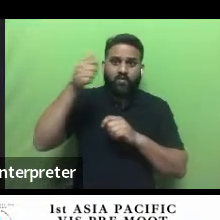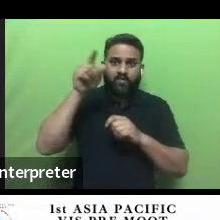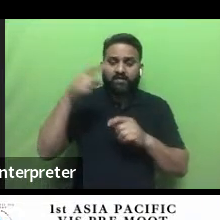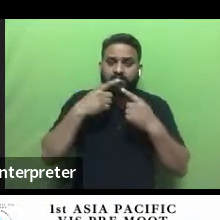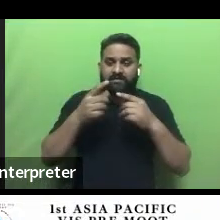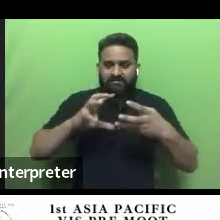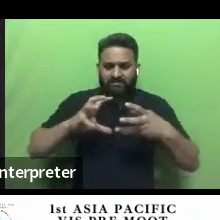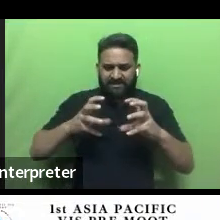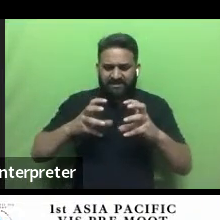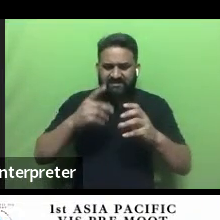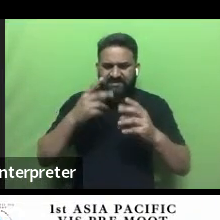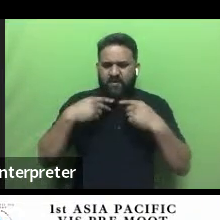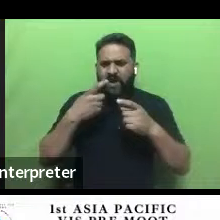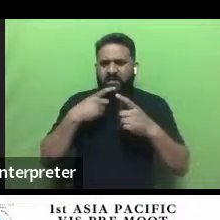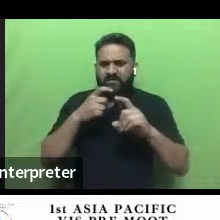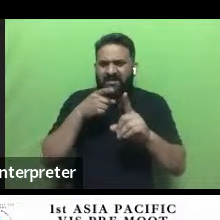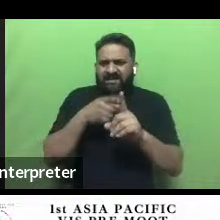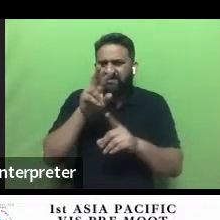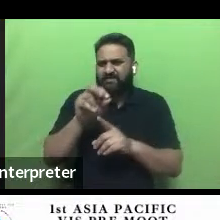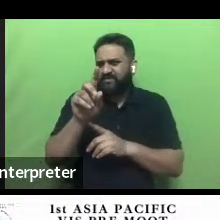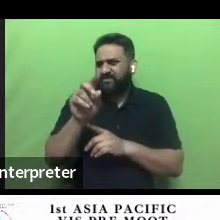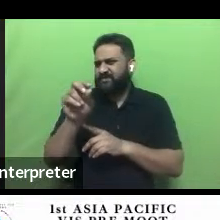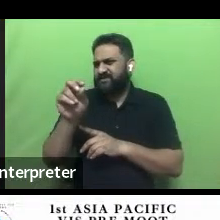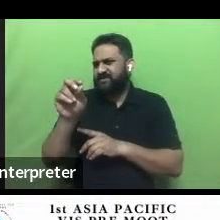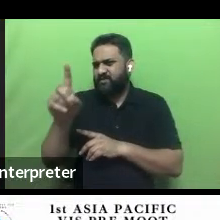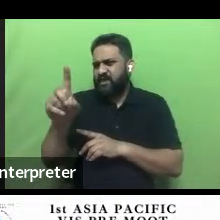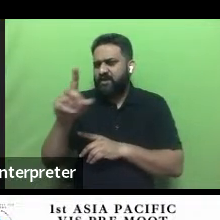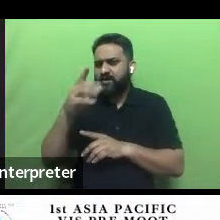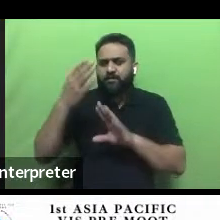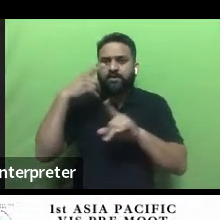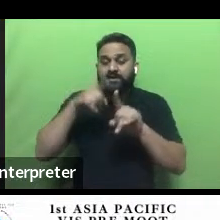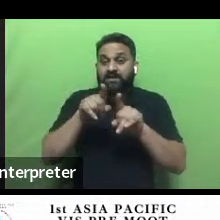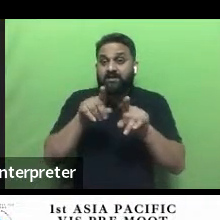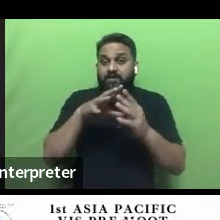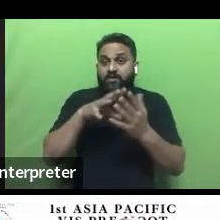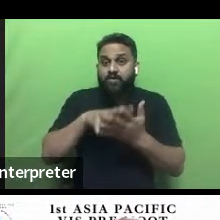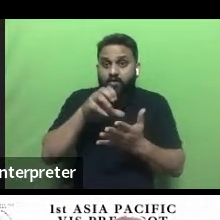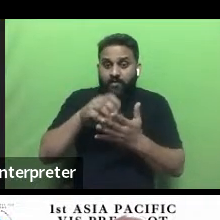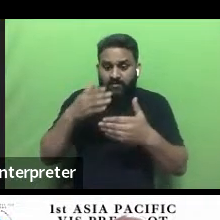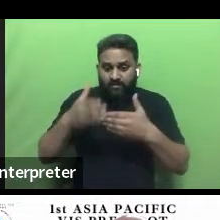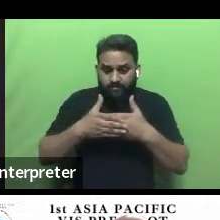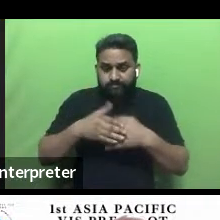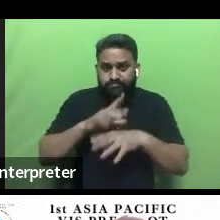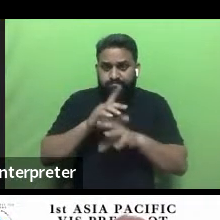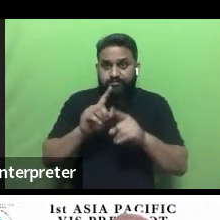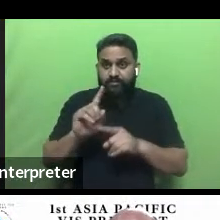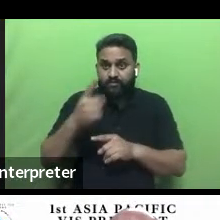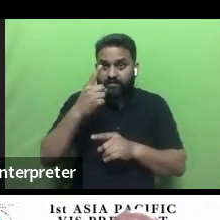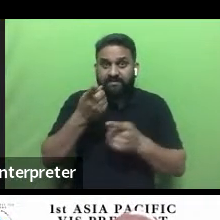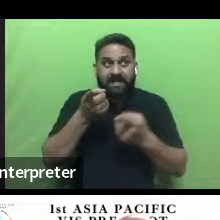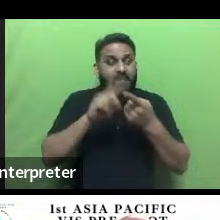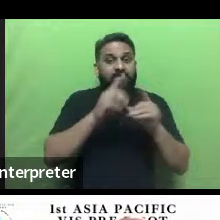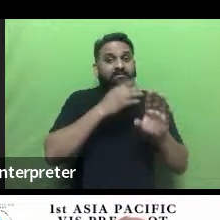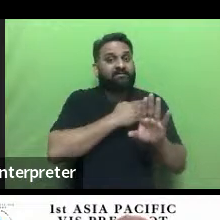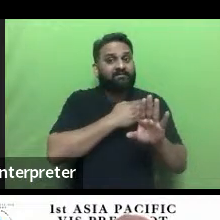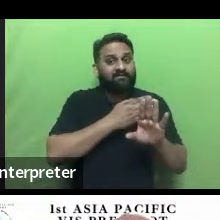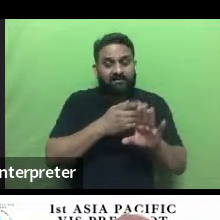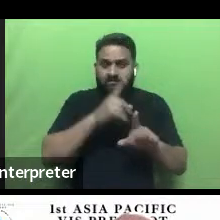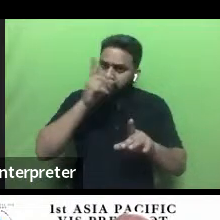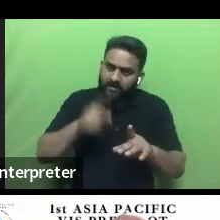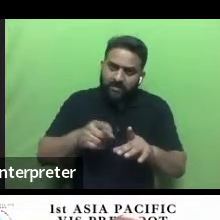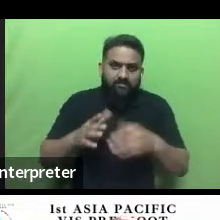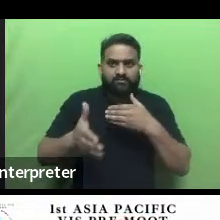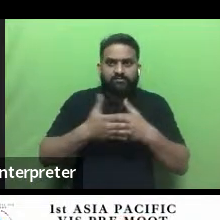of 2001, making the copy of standard terms available at the first instance is required for